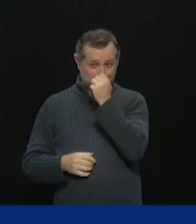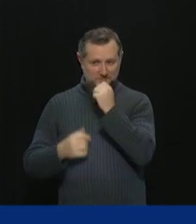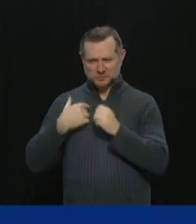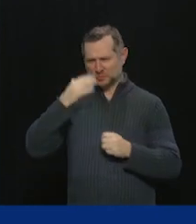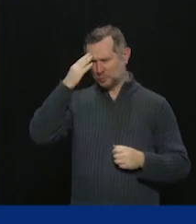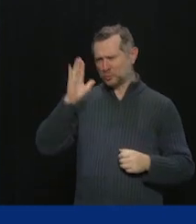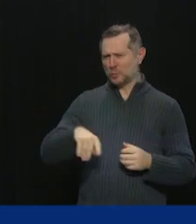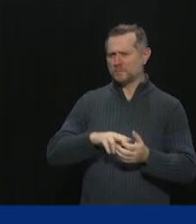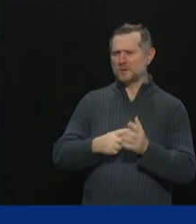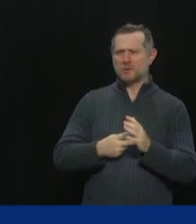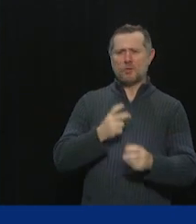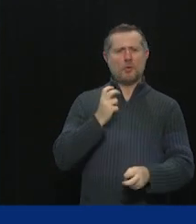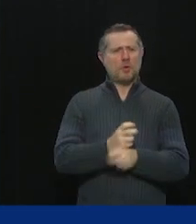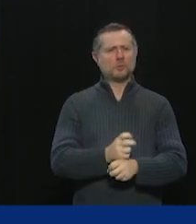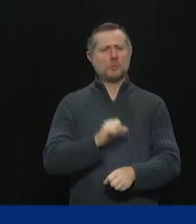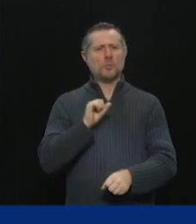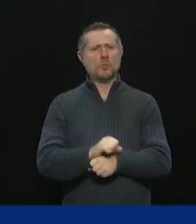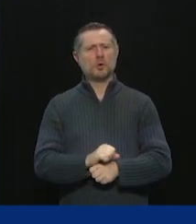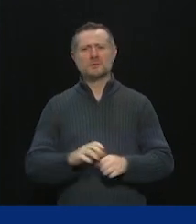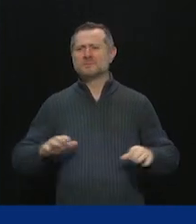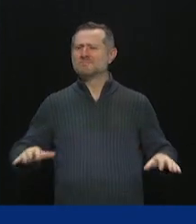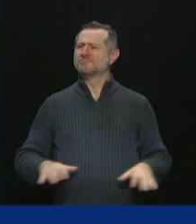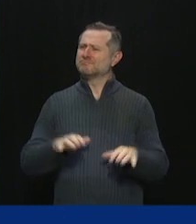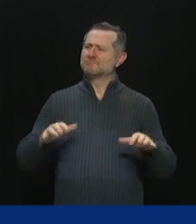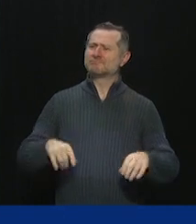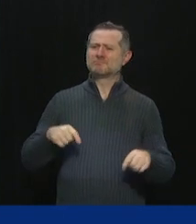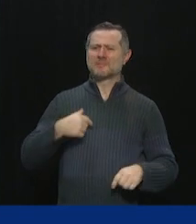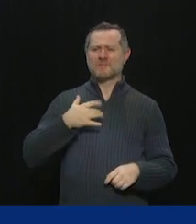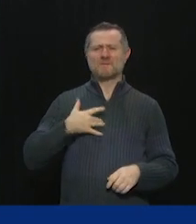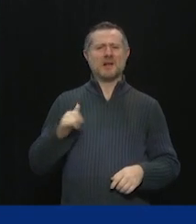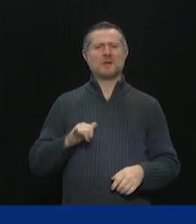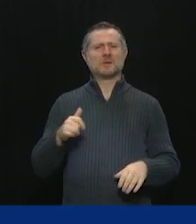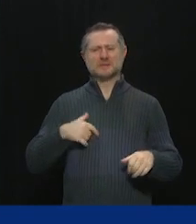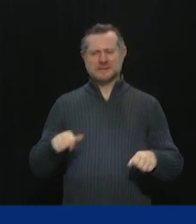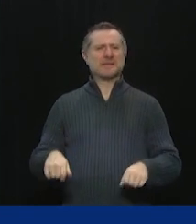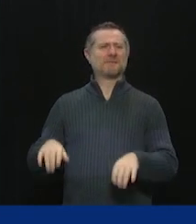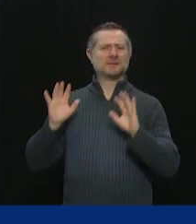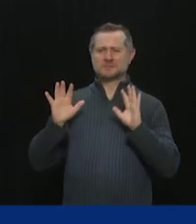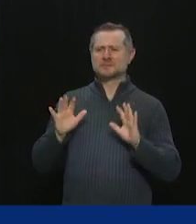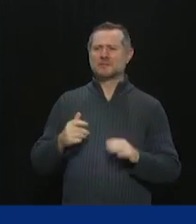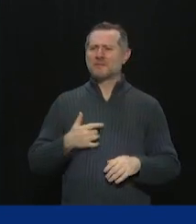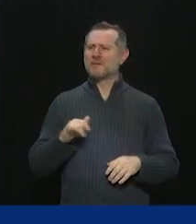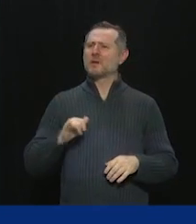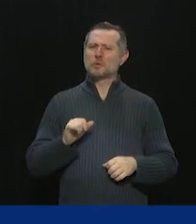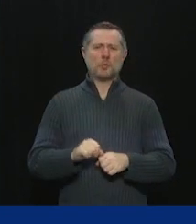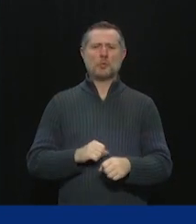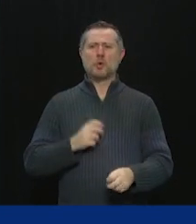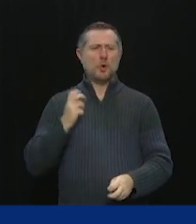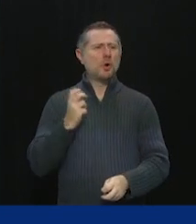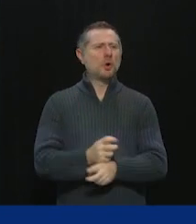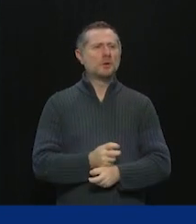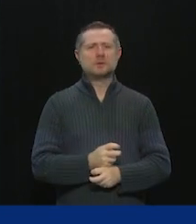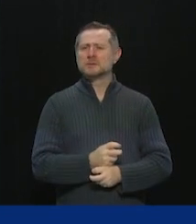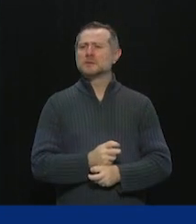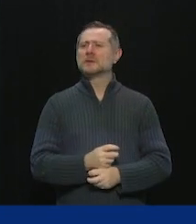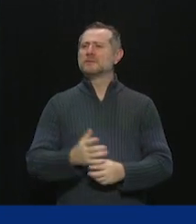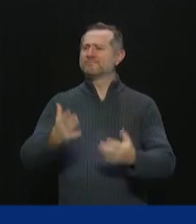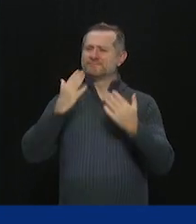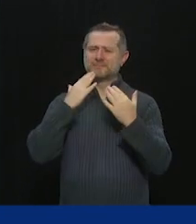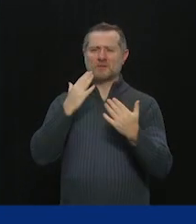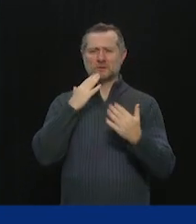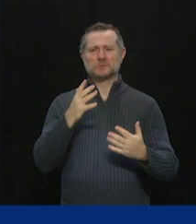all about. We know what it's like to sacrifice. We know what it's like to build the American dream because of labor unions. And this is the